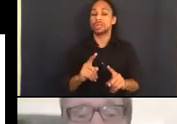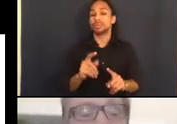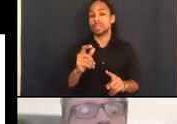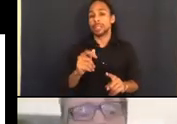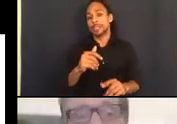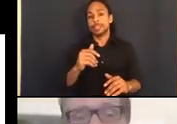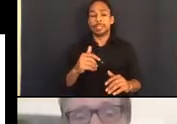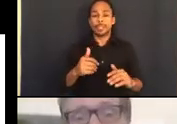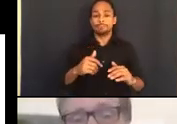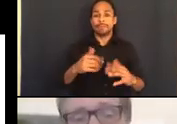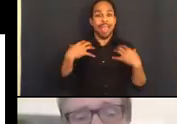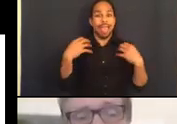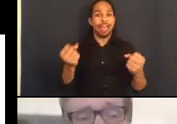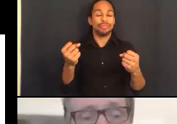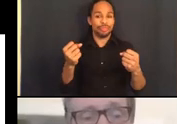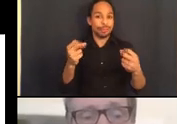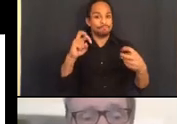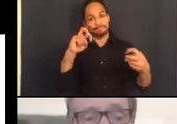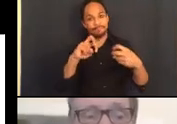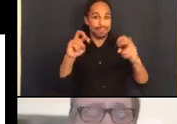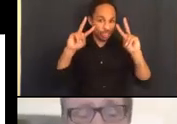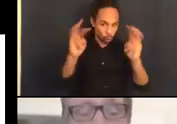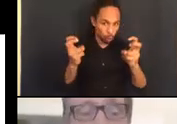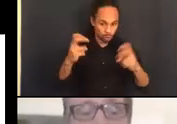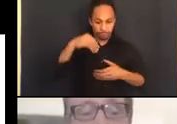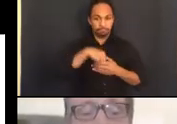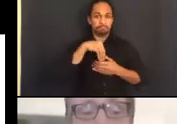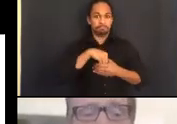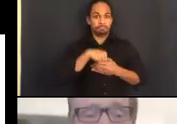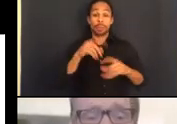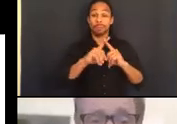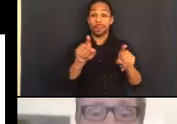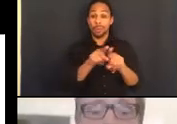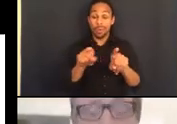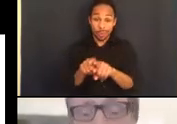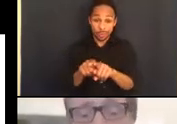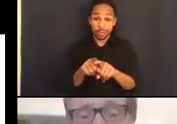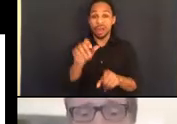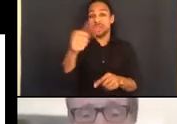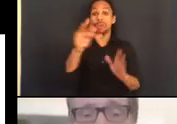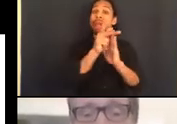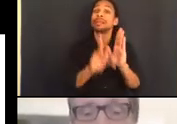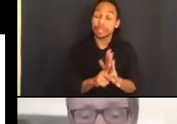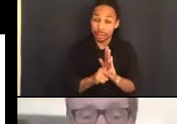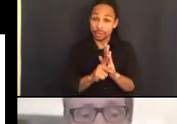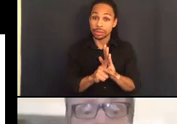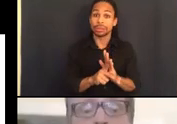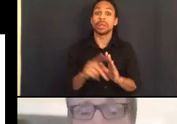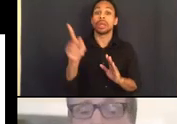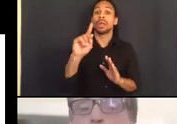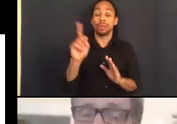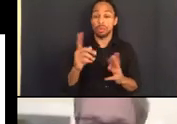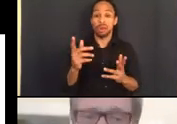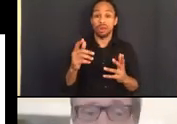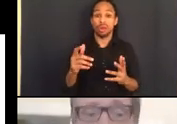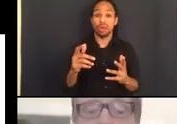about, but also due to rationing policies that add greater danger of being denied treatment and care due